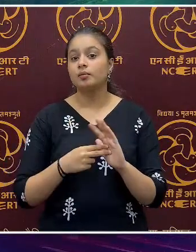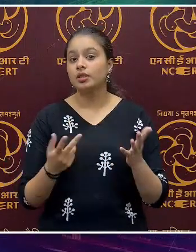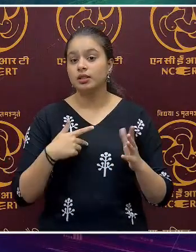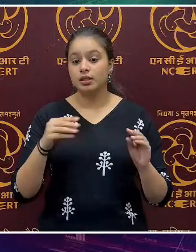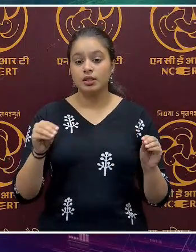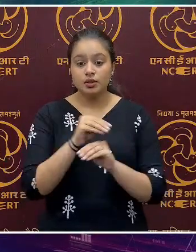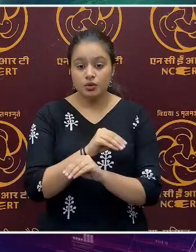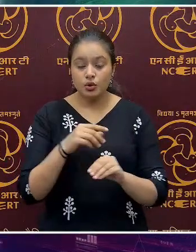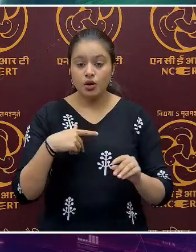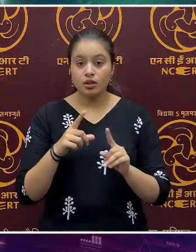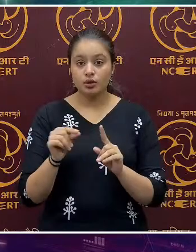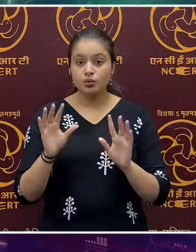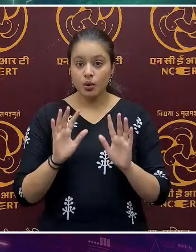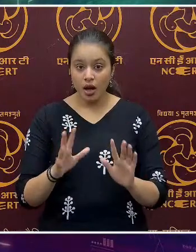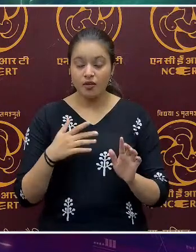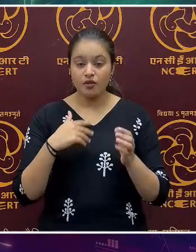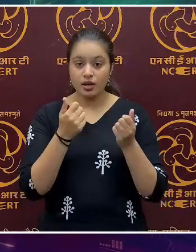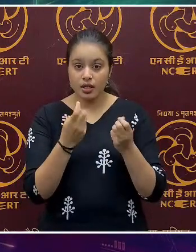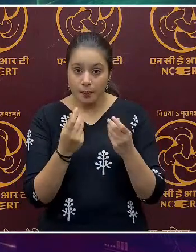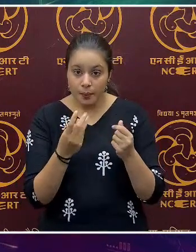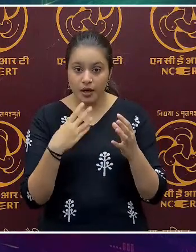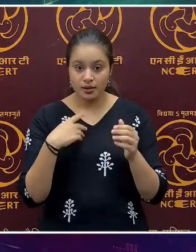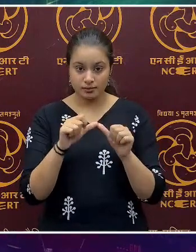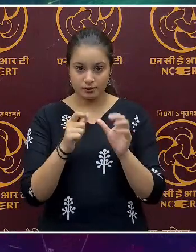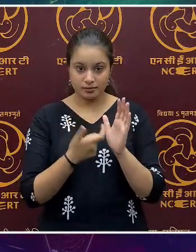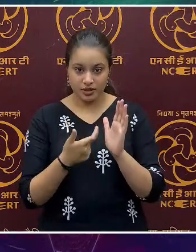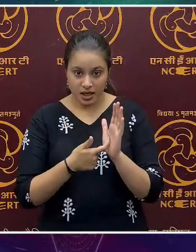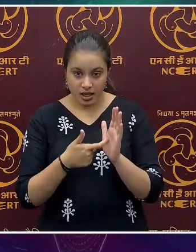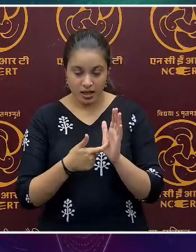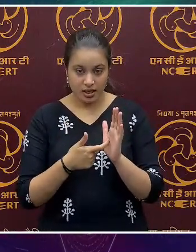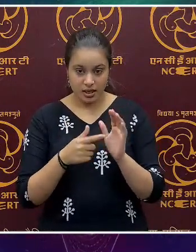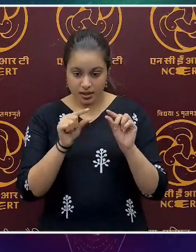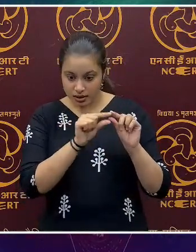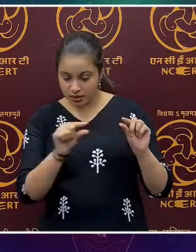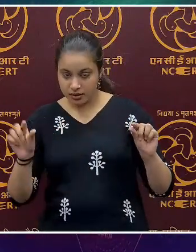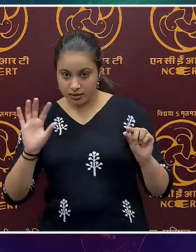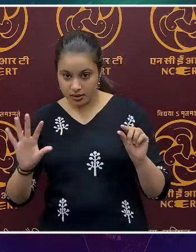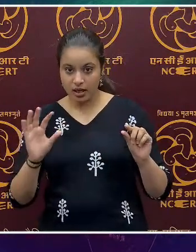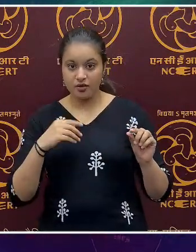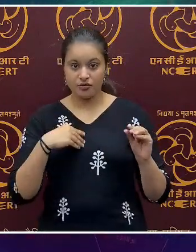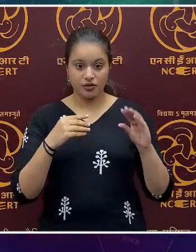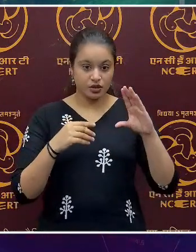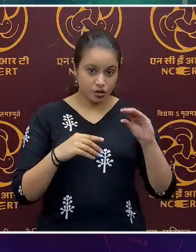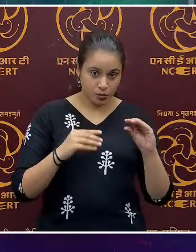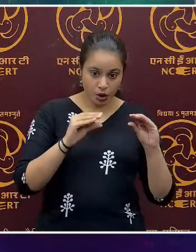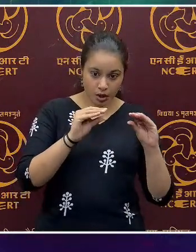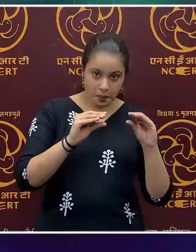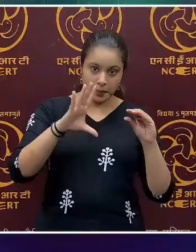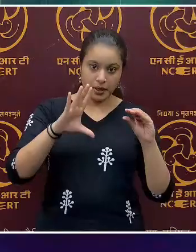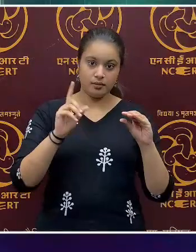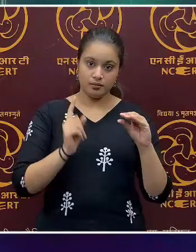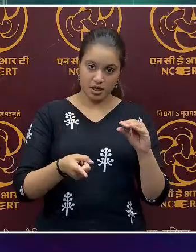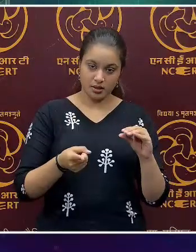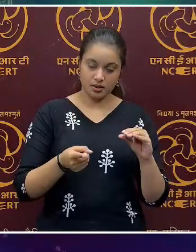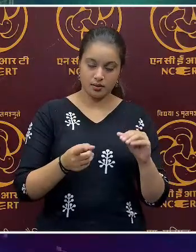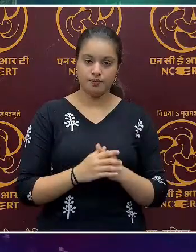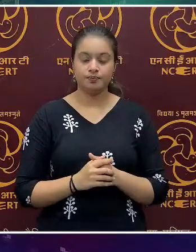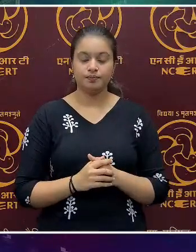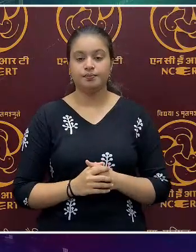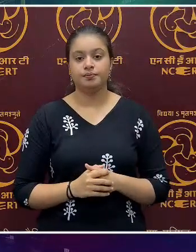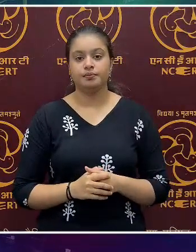sorting is done till the numbers in the array list is assigned in a ascending order. This is the bubble sort definition